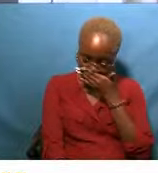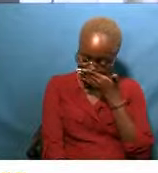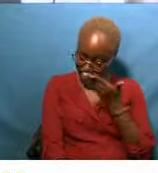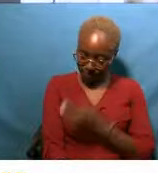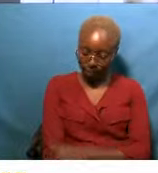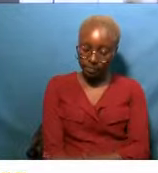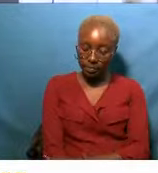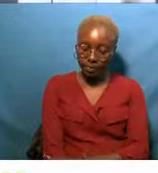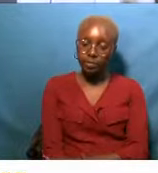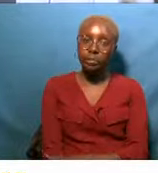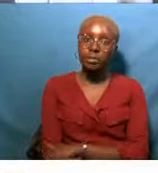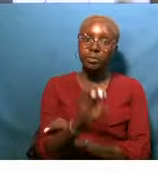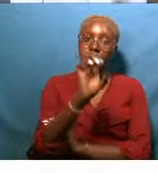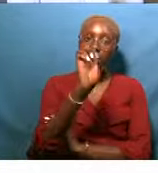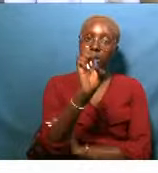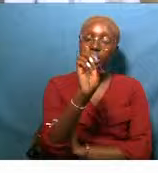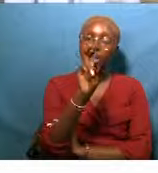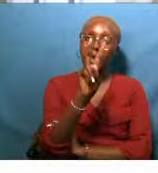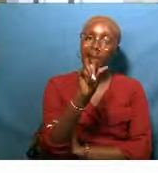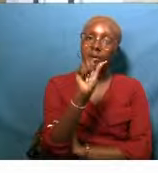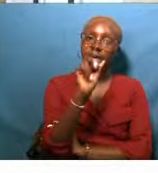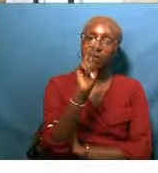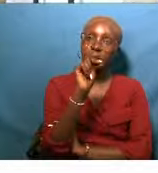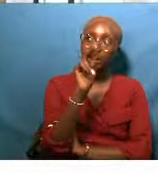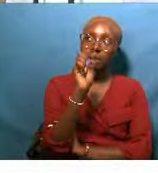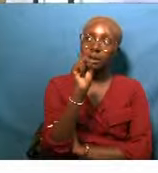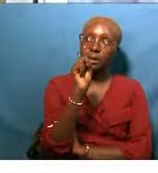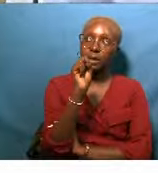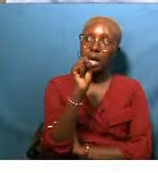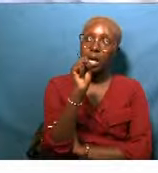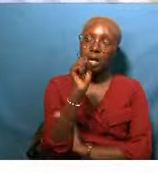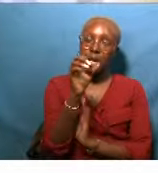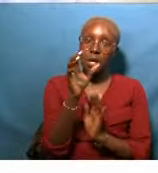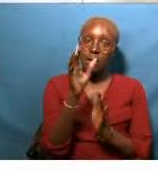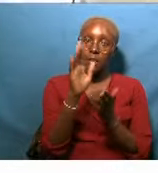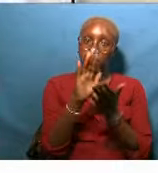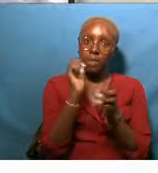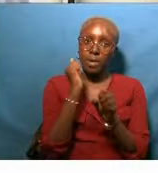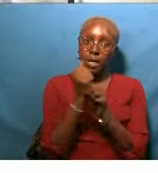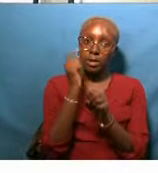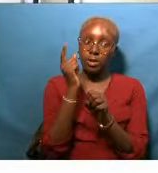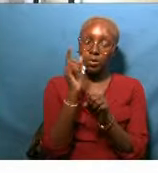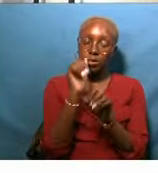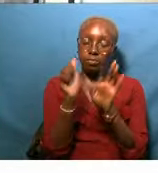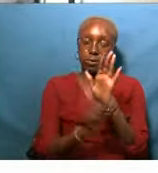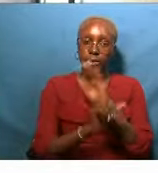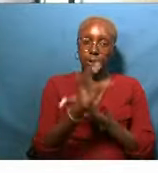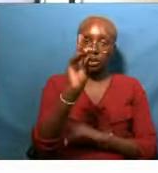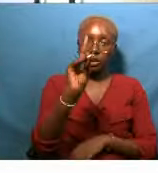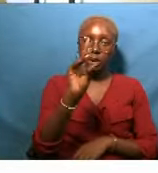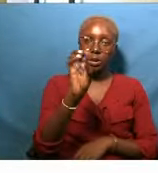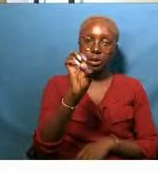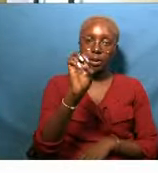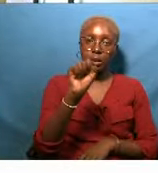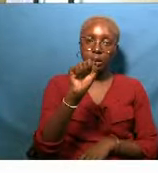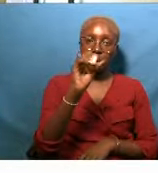Evans, I induct you as an archdeacon in the Diocese of All Saints Cathedral in